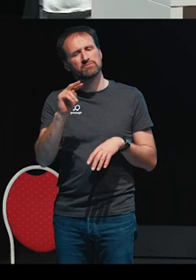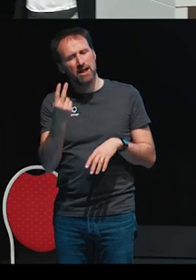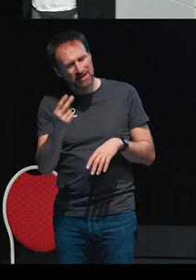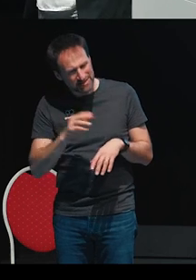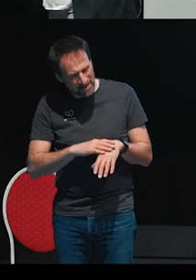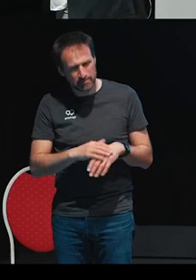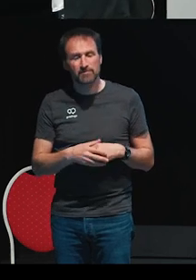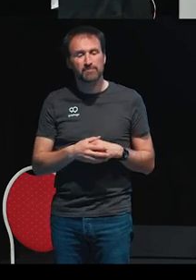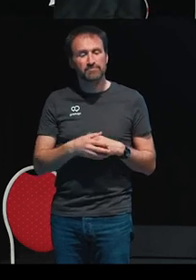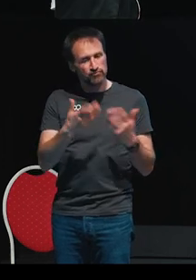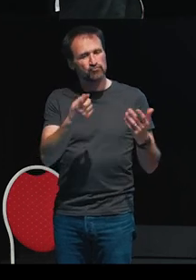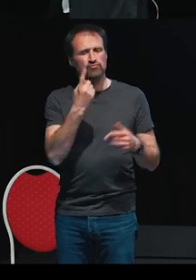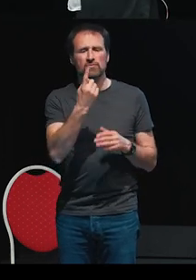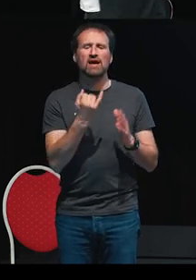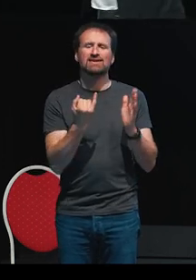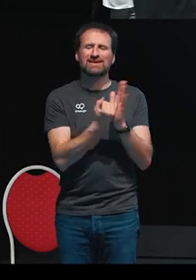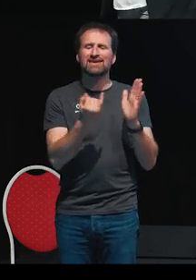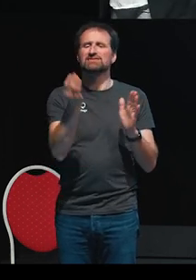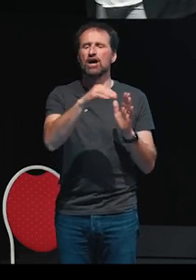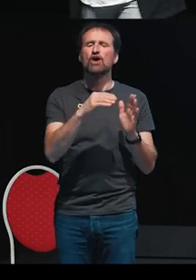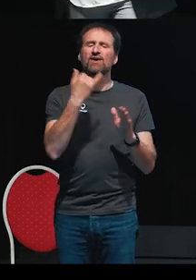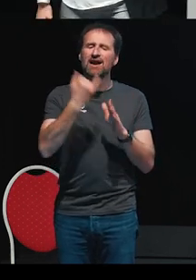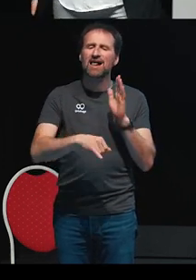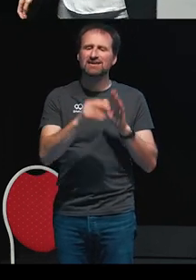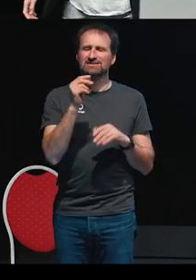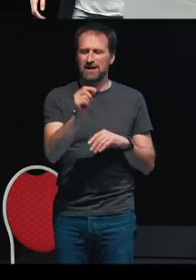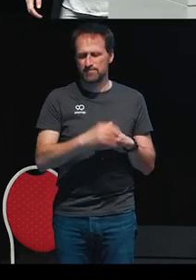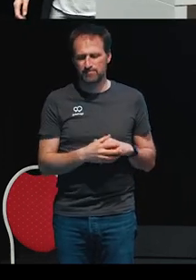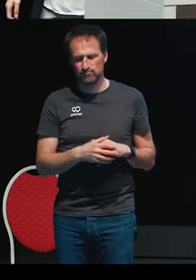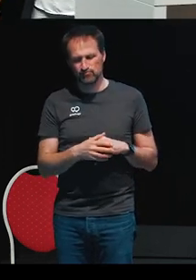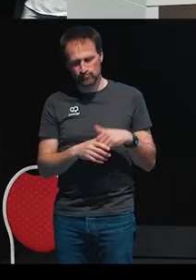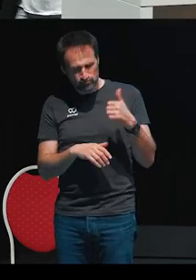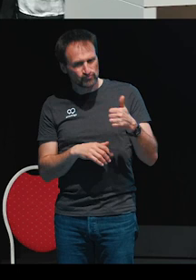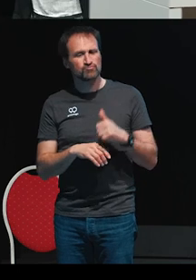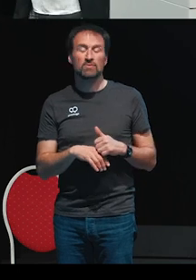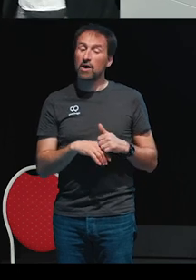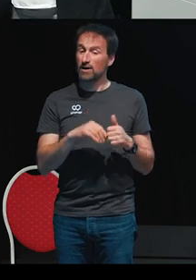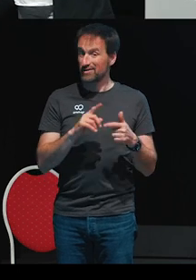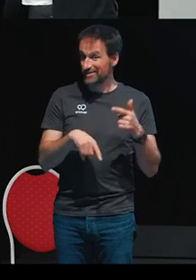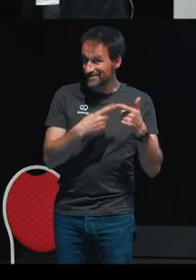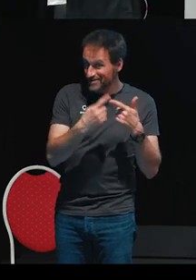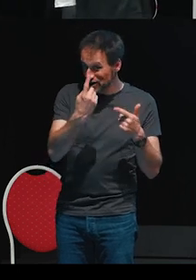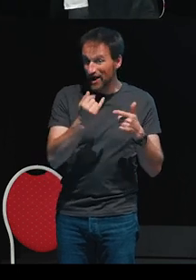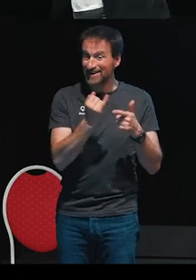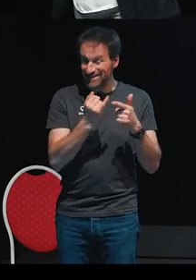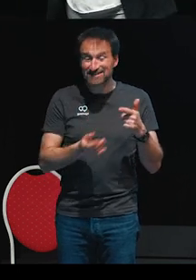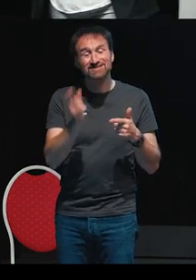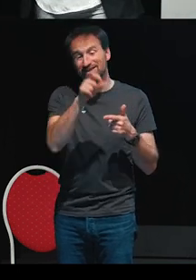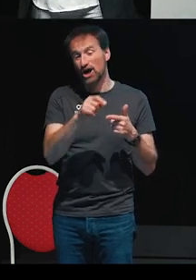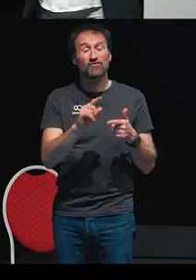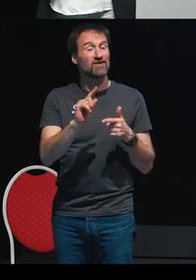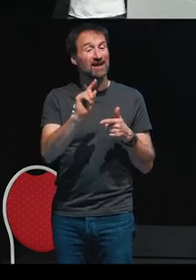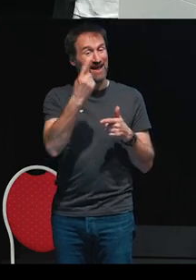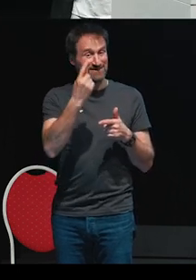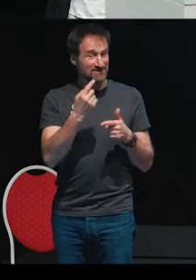I'm gonna add one index on the last name. This is cool. I'm gonna add another index on the first name. This